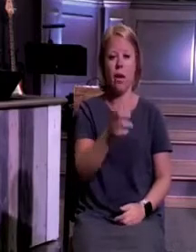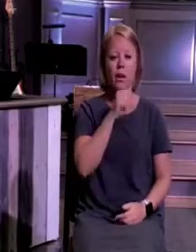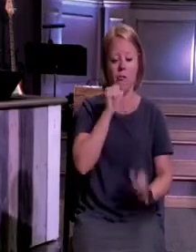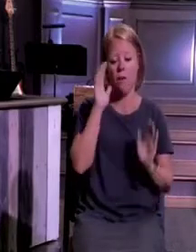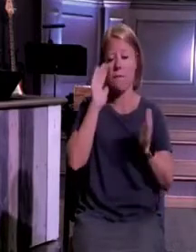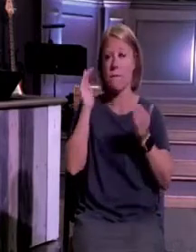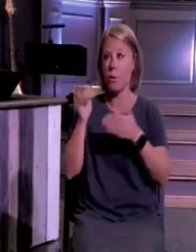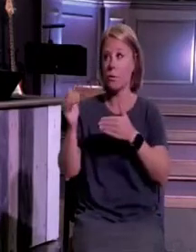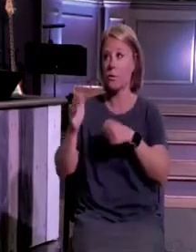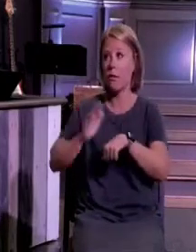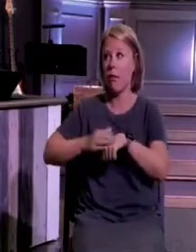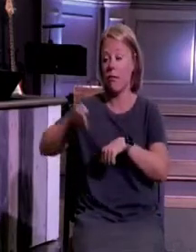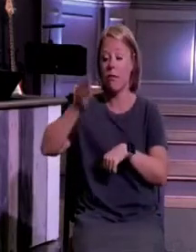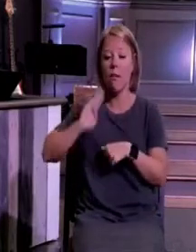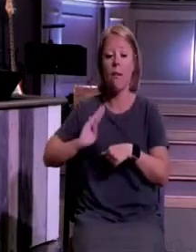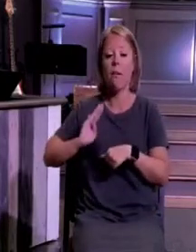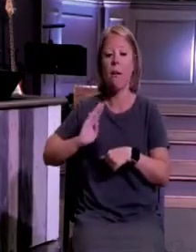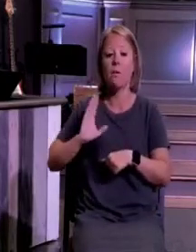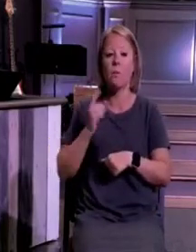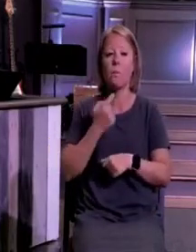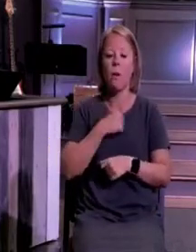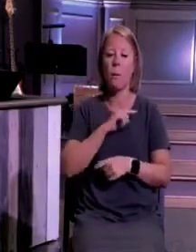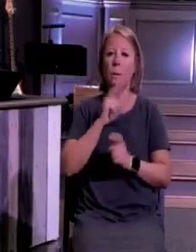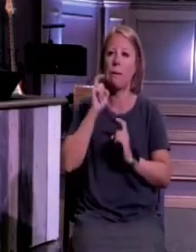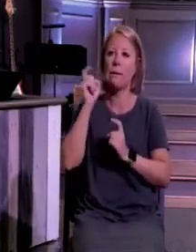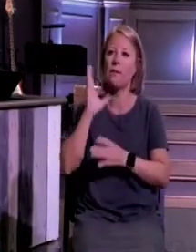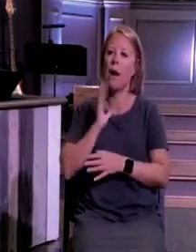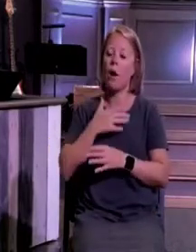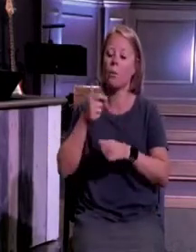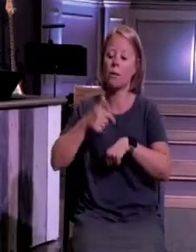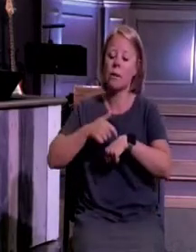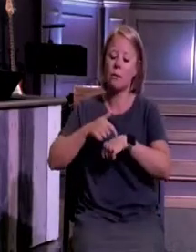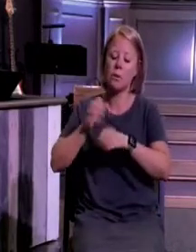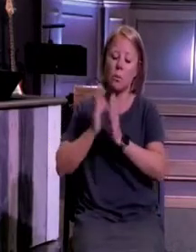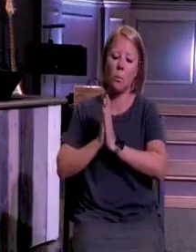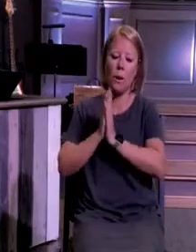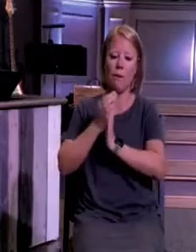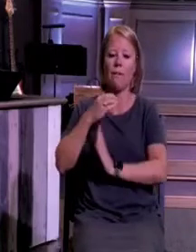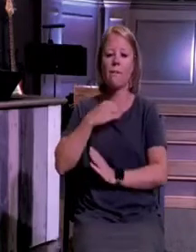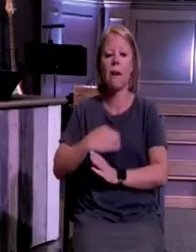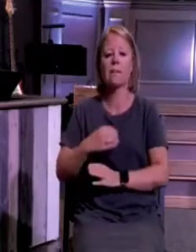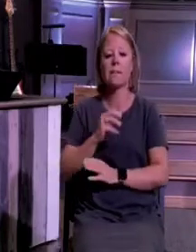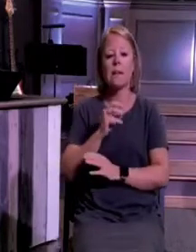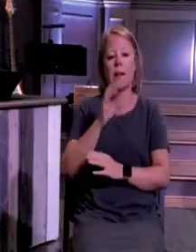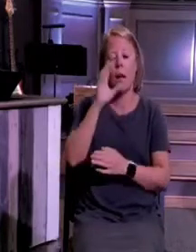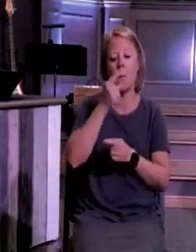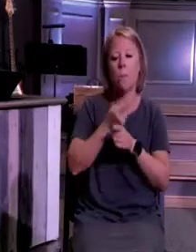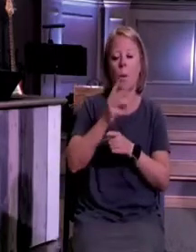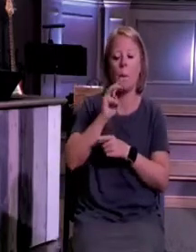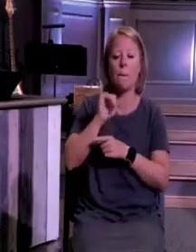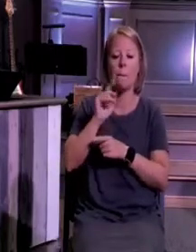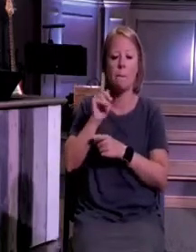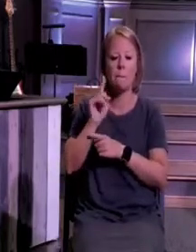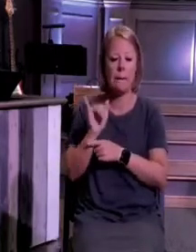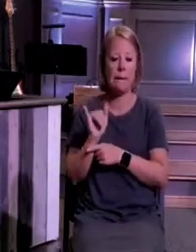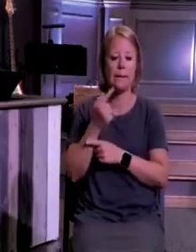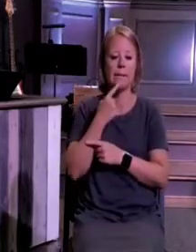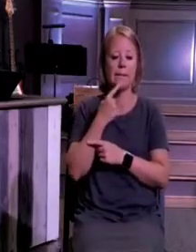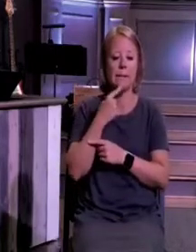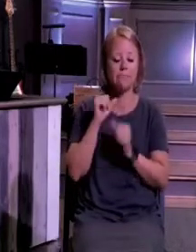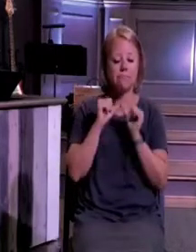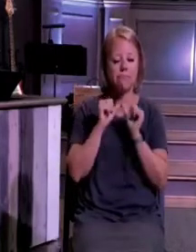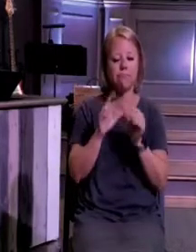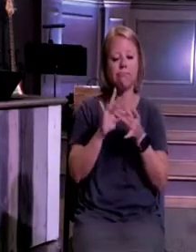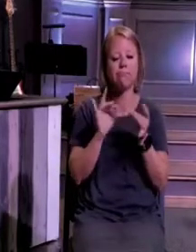focusing upon that, that we give our time to prayer and fasting. And Brother Mickey went all on to say, and it was